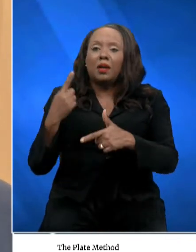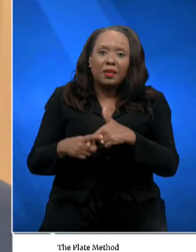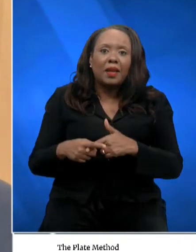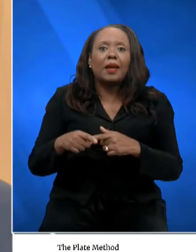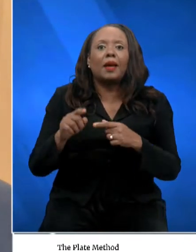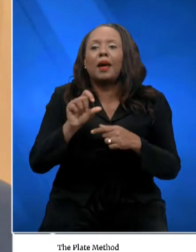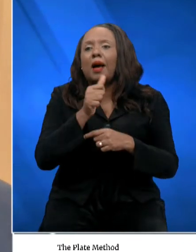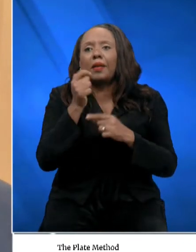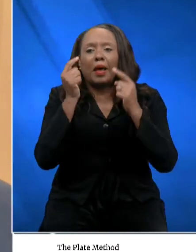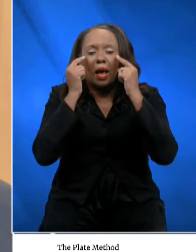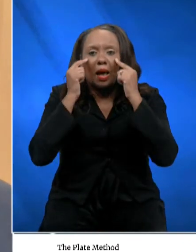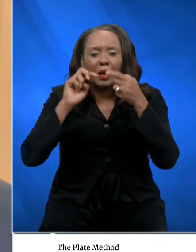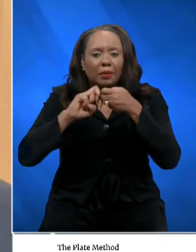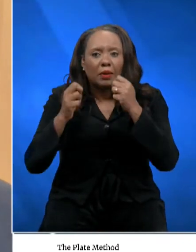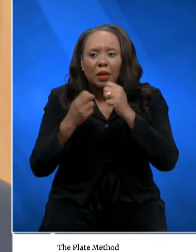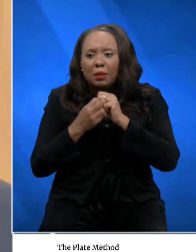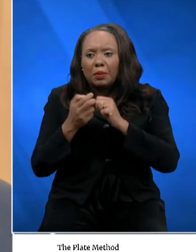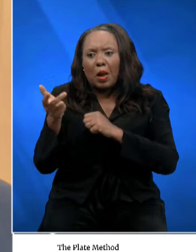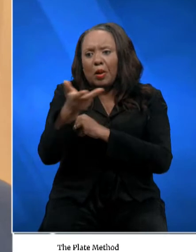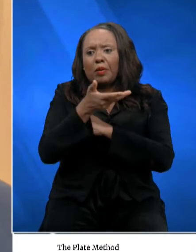threatening?